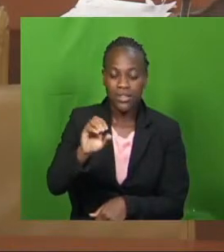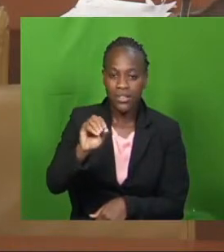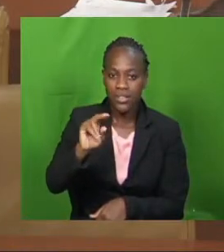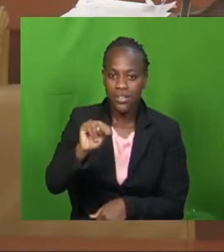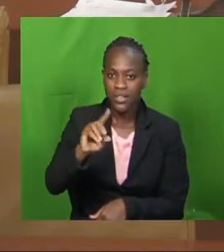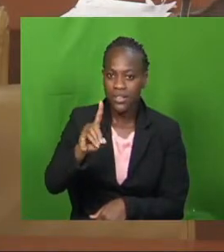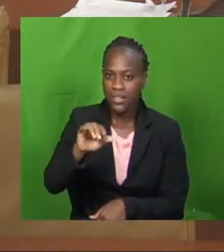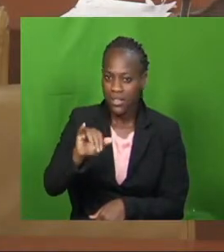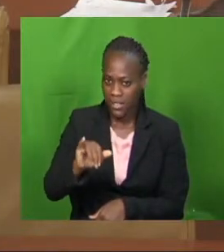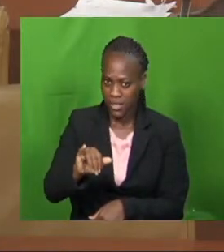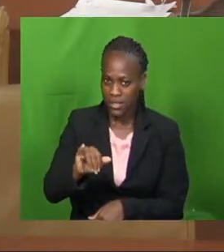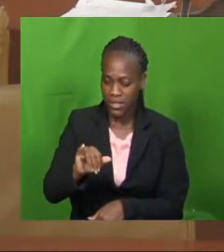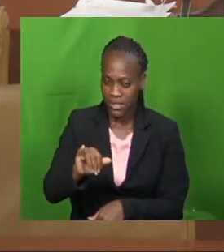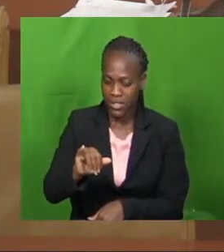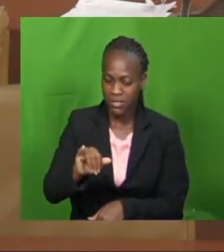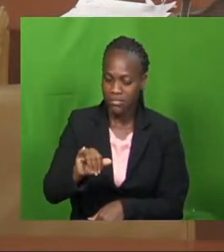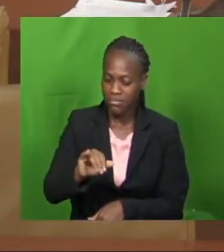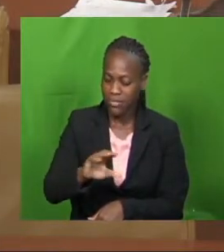is estimated to be around